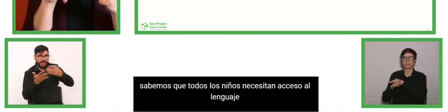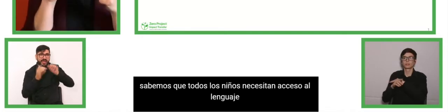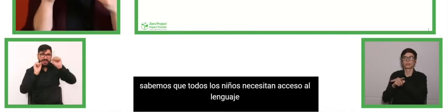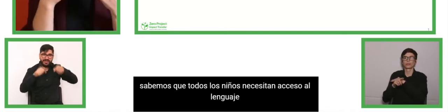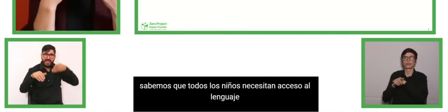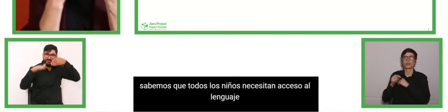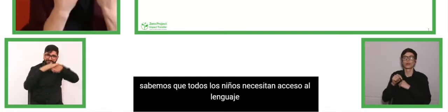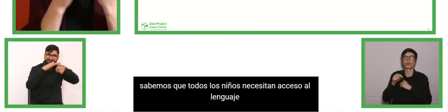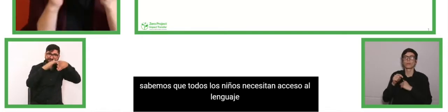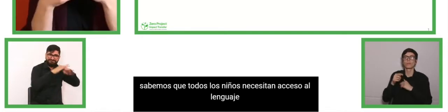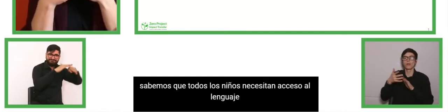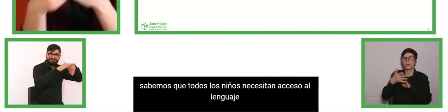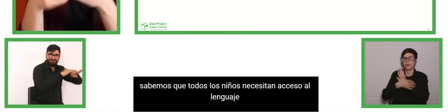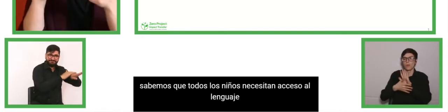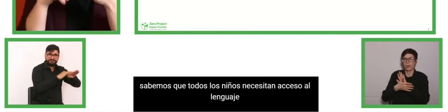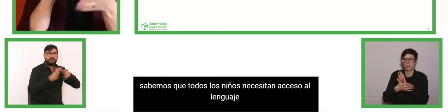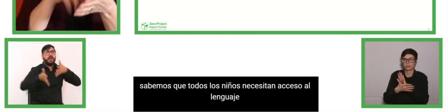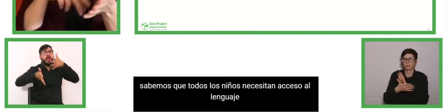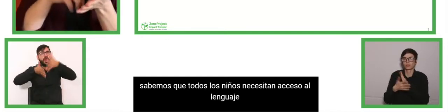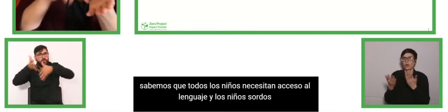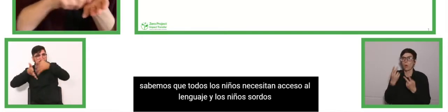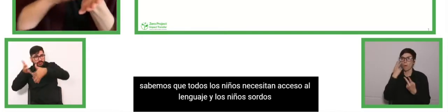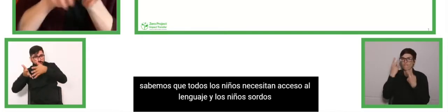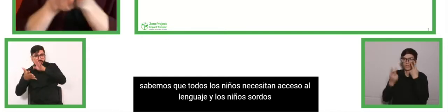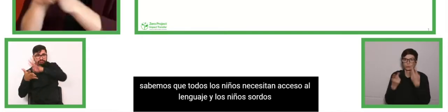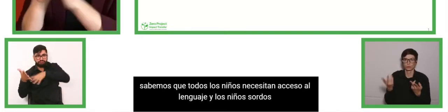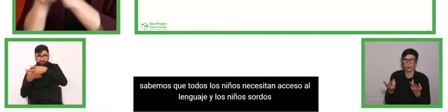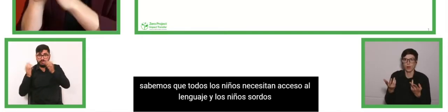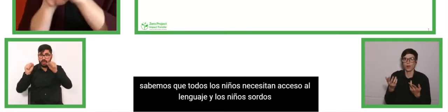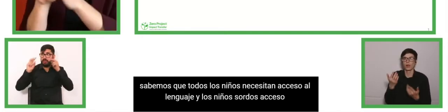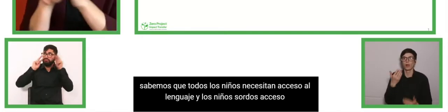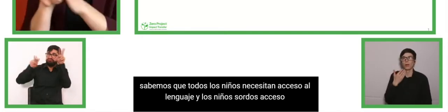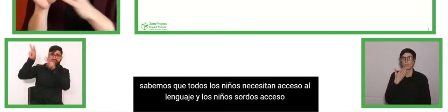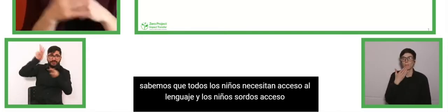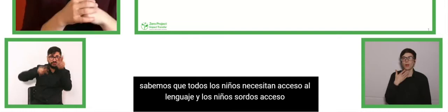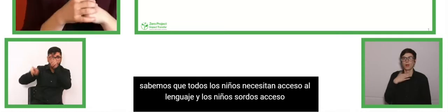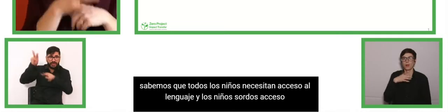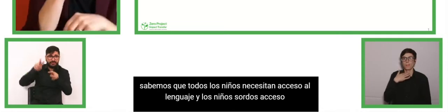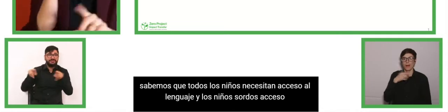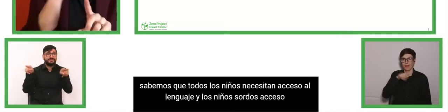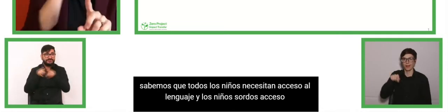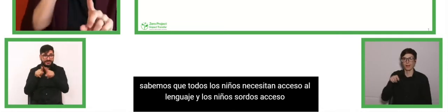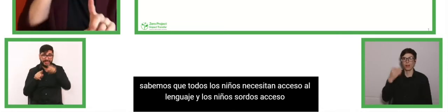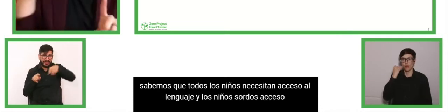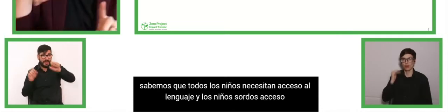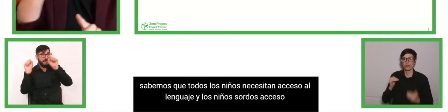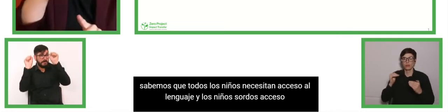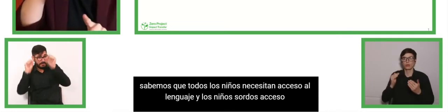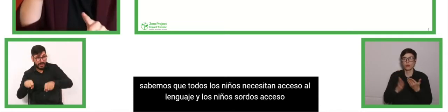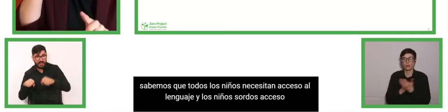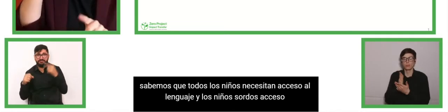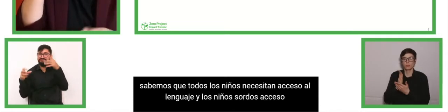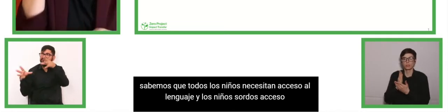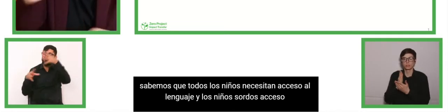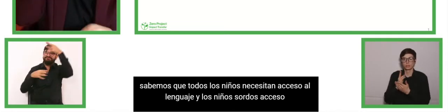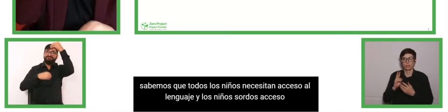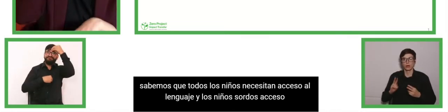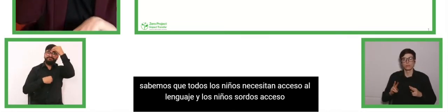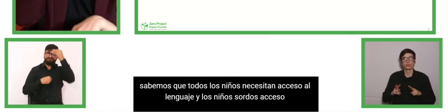With sign language, children build a foundation that leads to their literacy development.